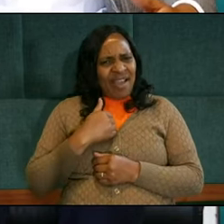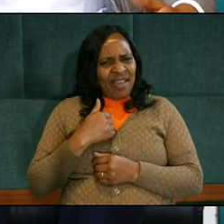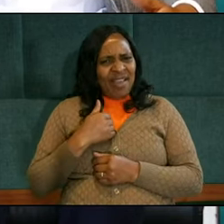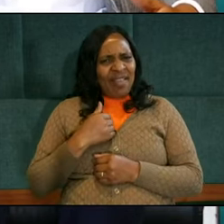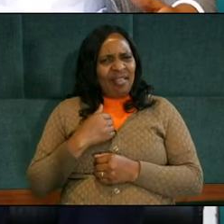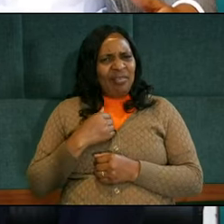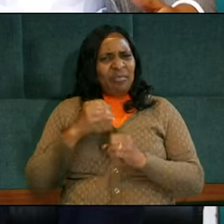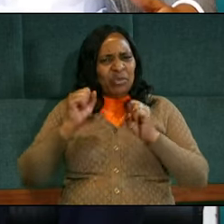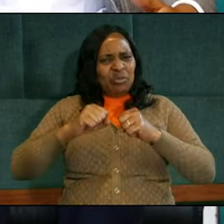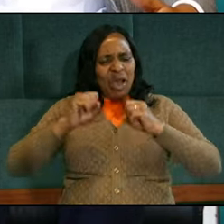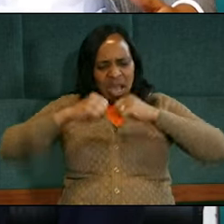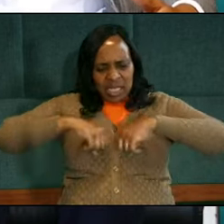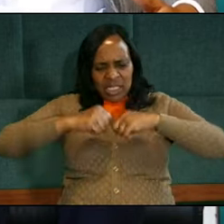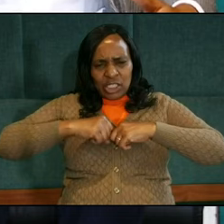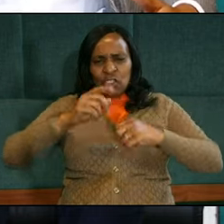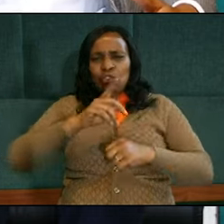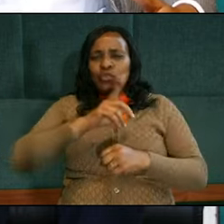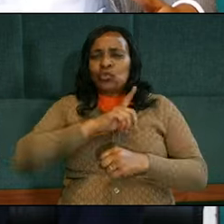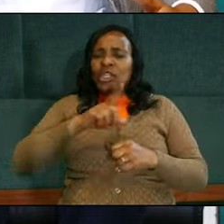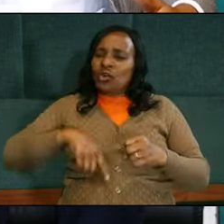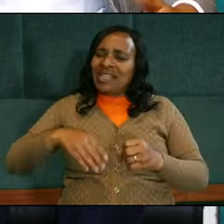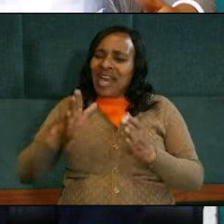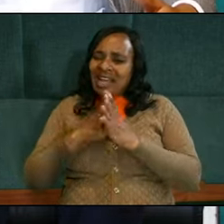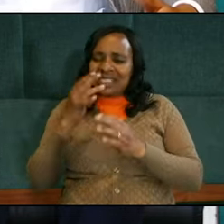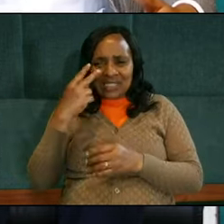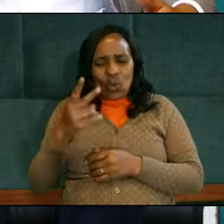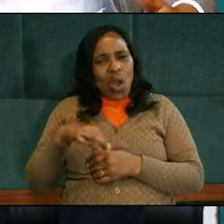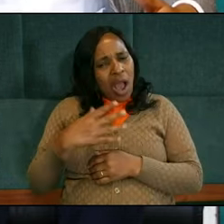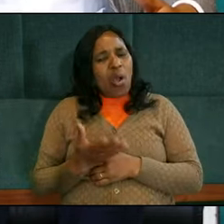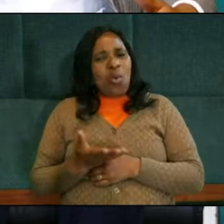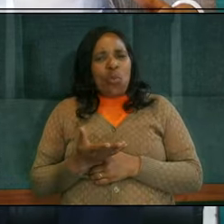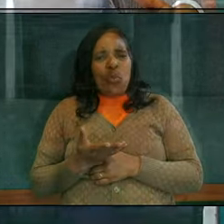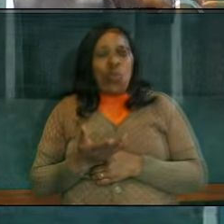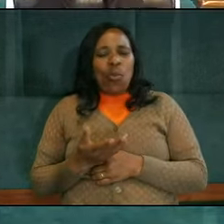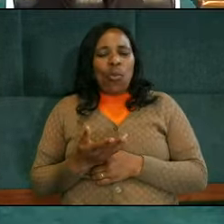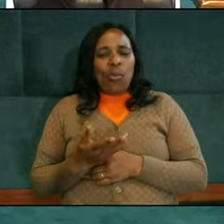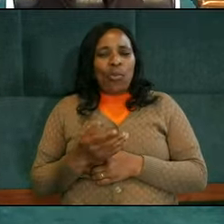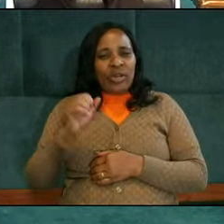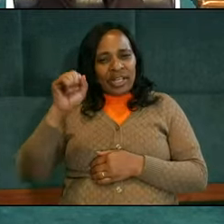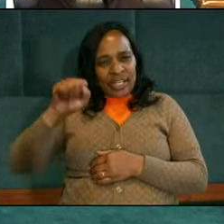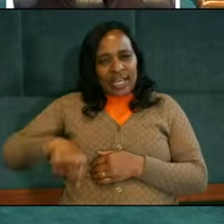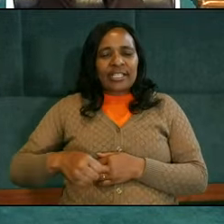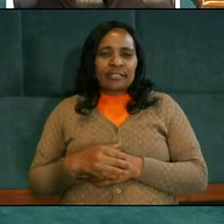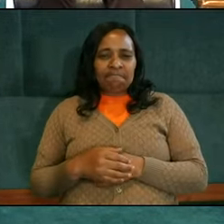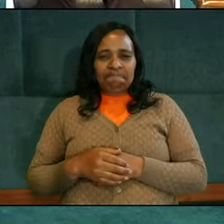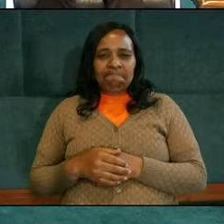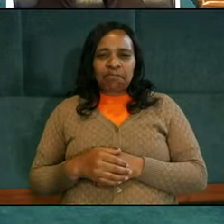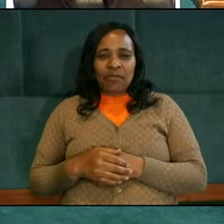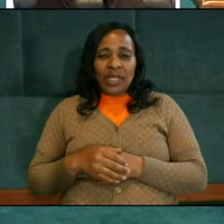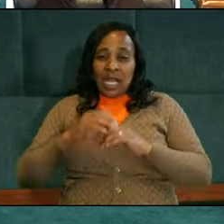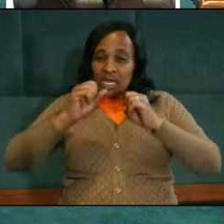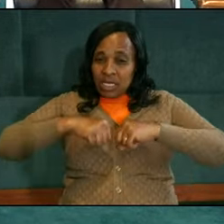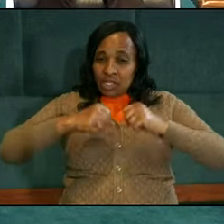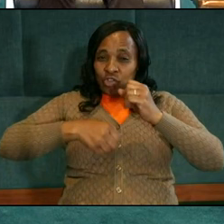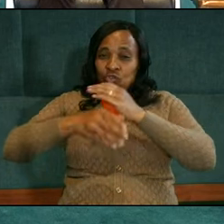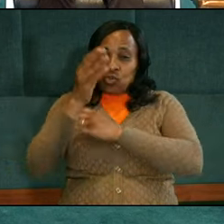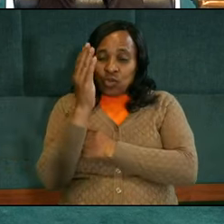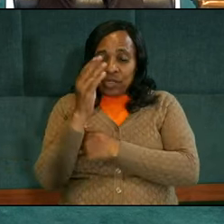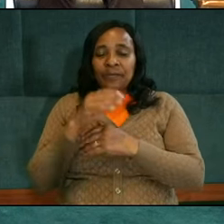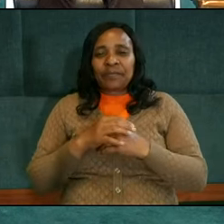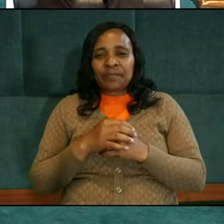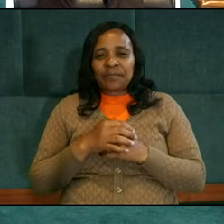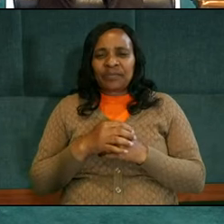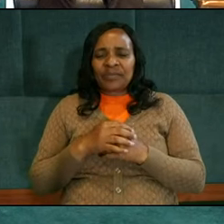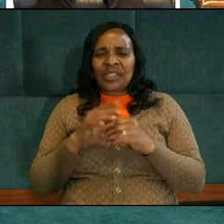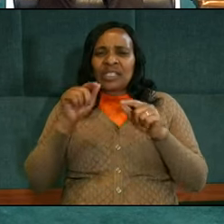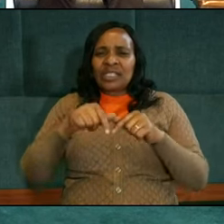God? And if so, how? Okay. Yes, I have grieved God. And when we say we grieve God,